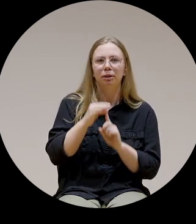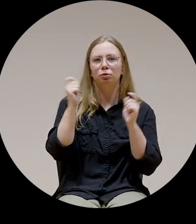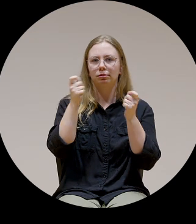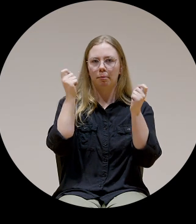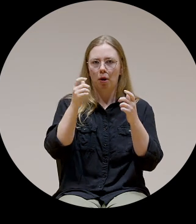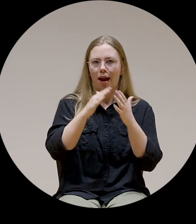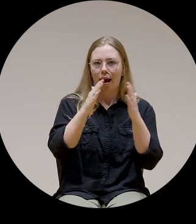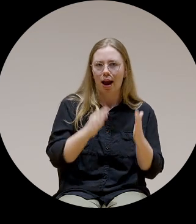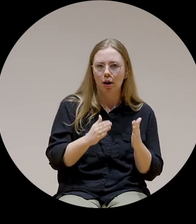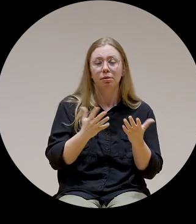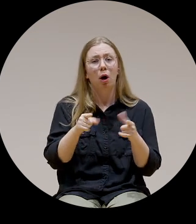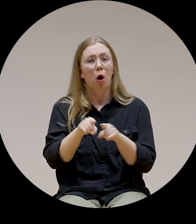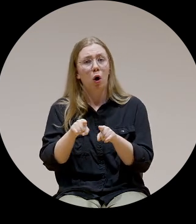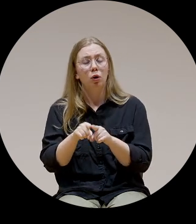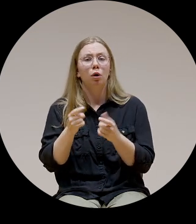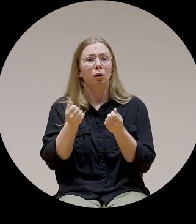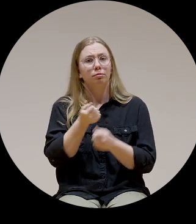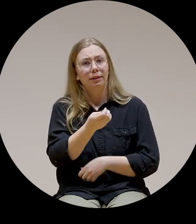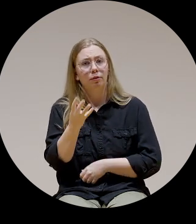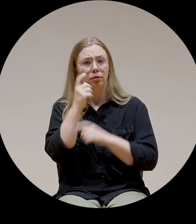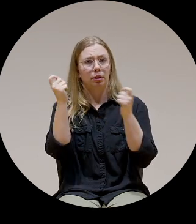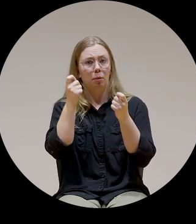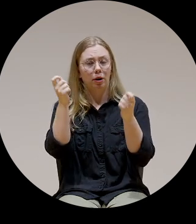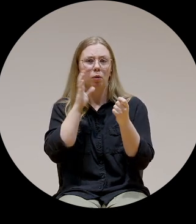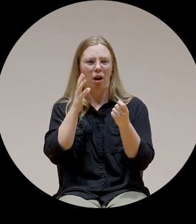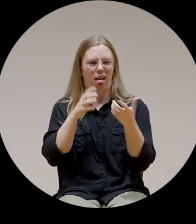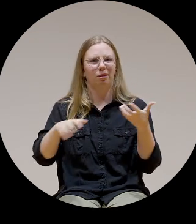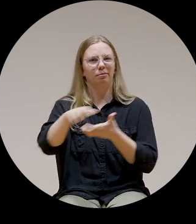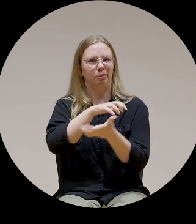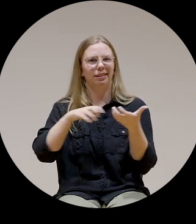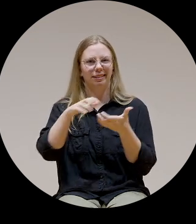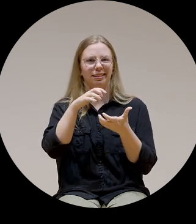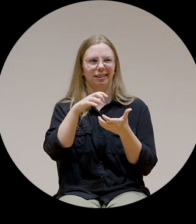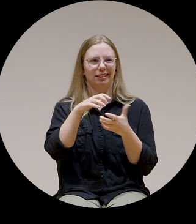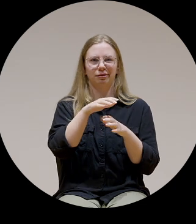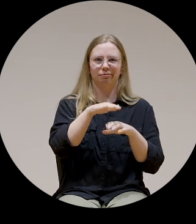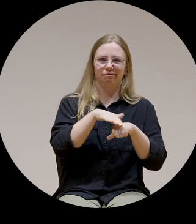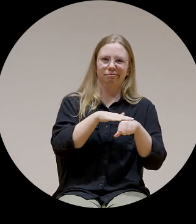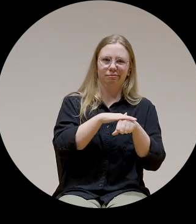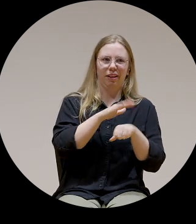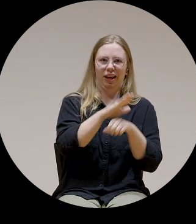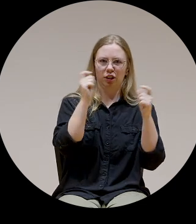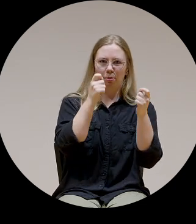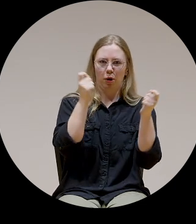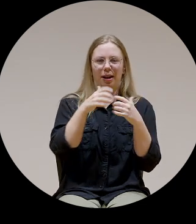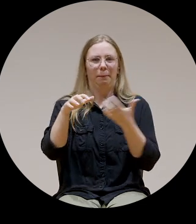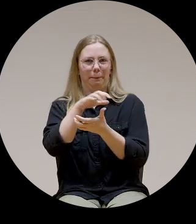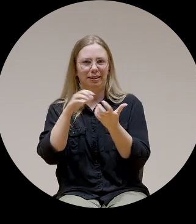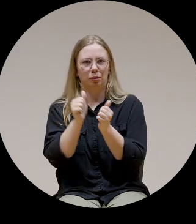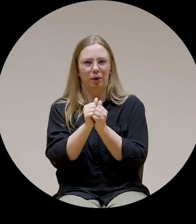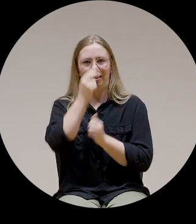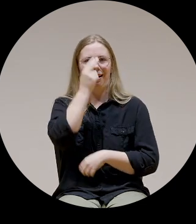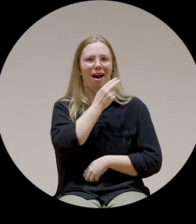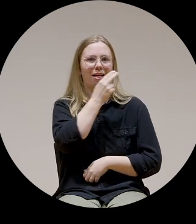But there are also many ceremonies that combine Catholic religion, Catholic ceremonial practice that the